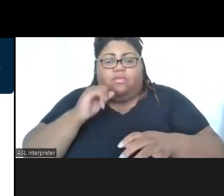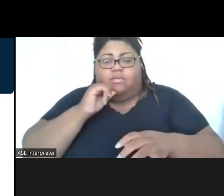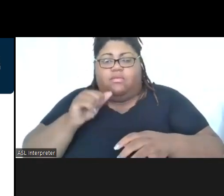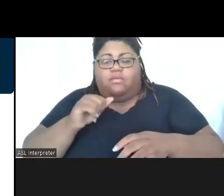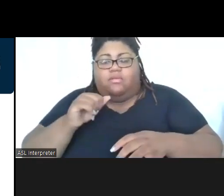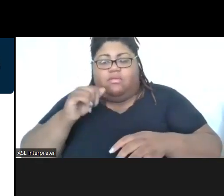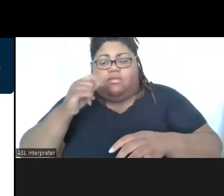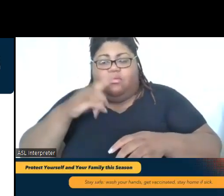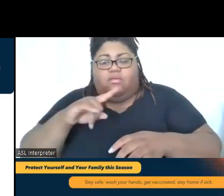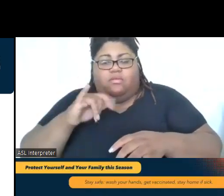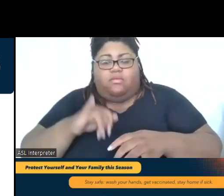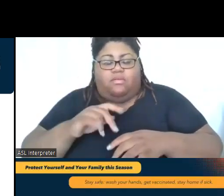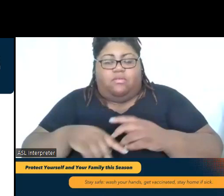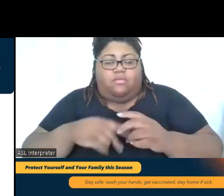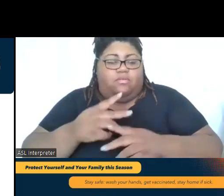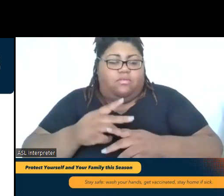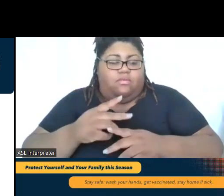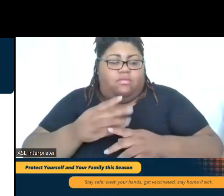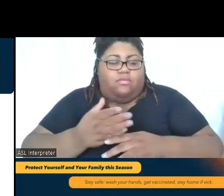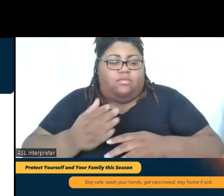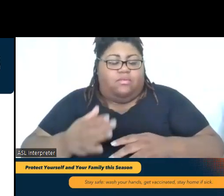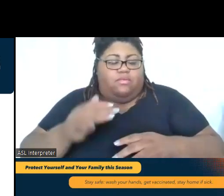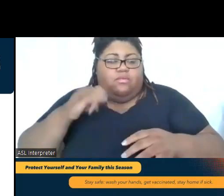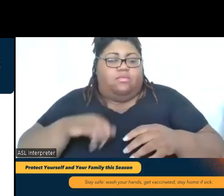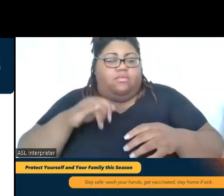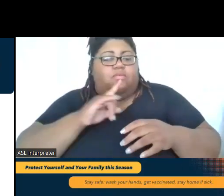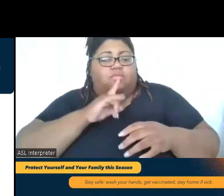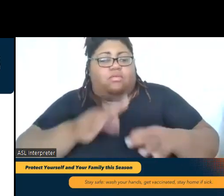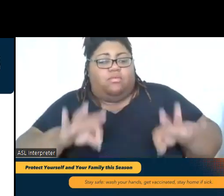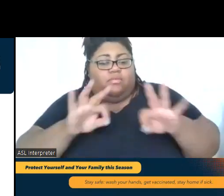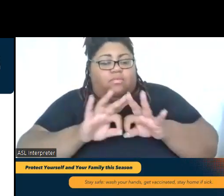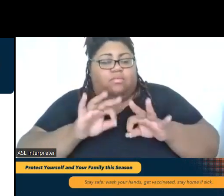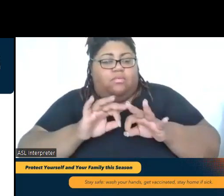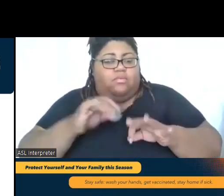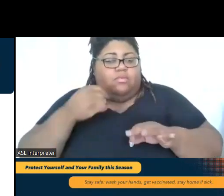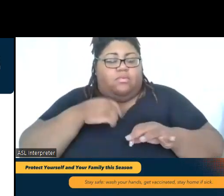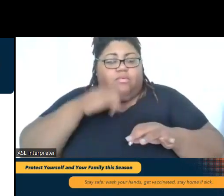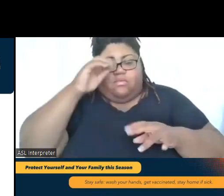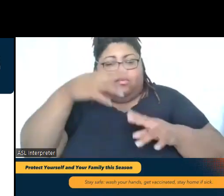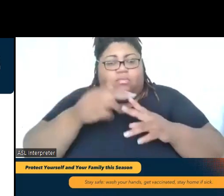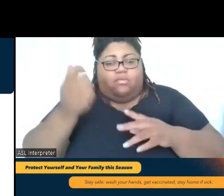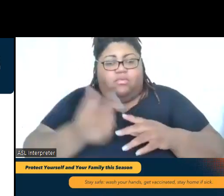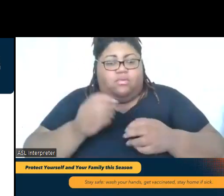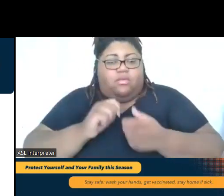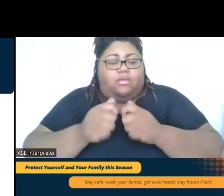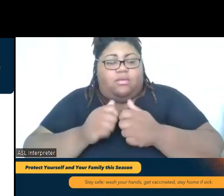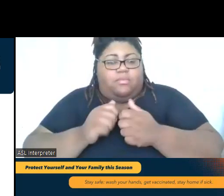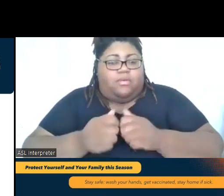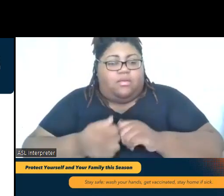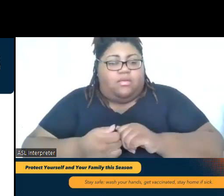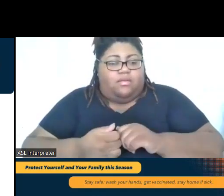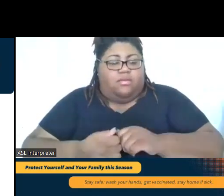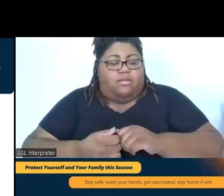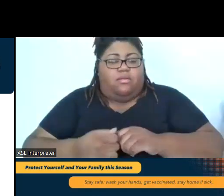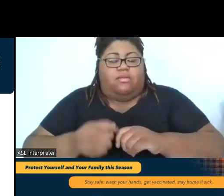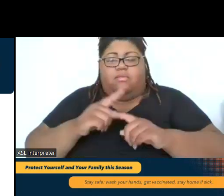all risk. It is really important, but at the same time, I think for all populations, we need to think about how do we balance that with